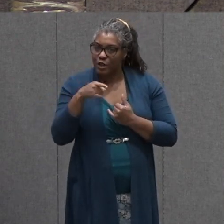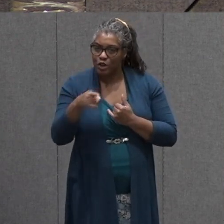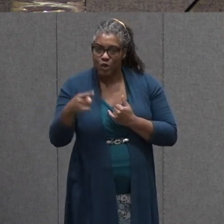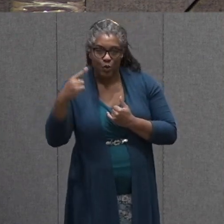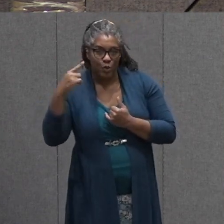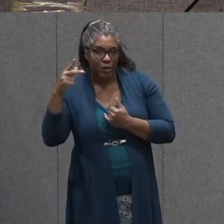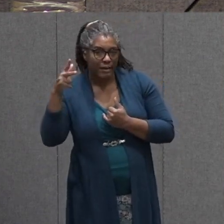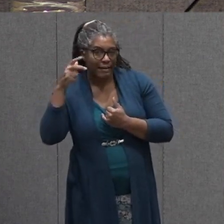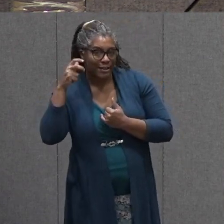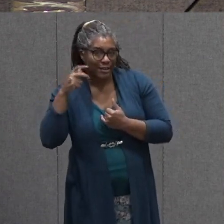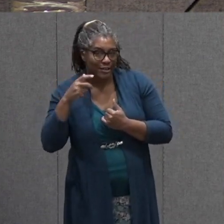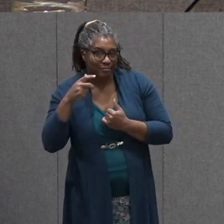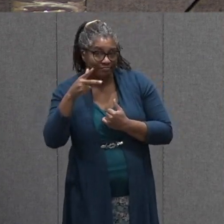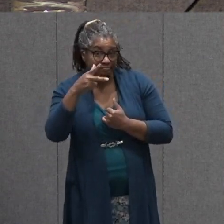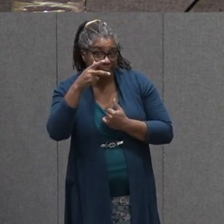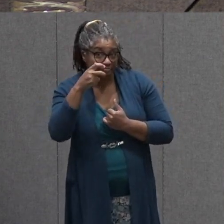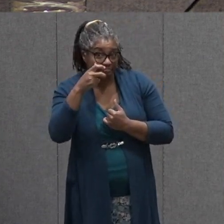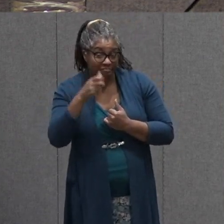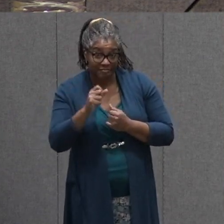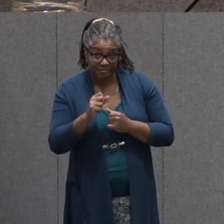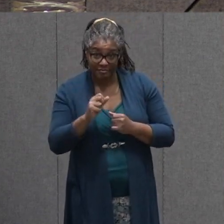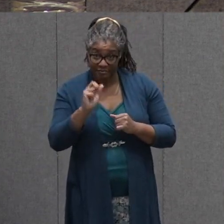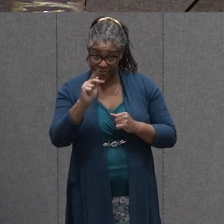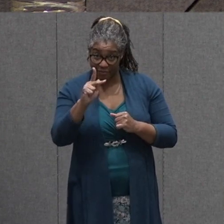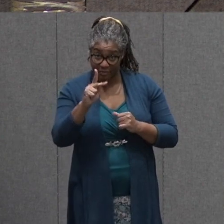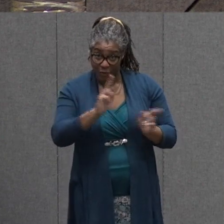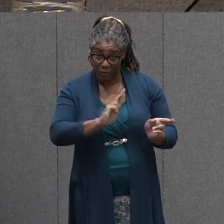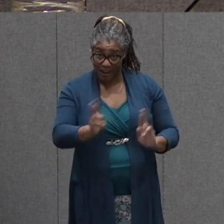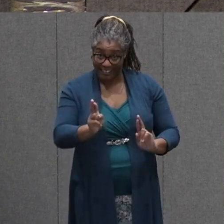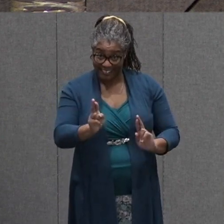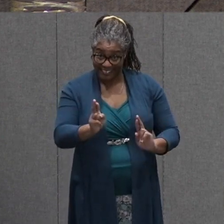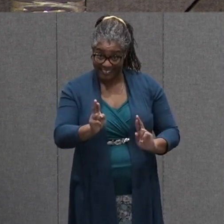up, and I want you to study it for a moment.